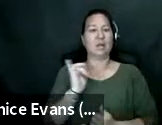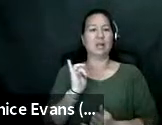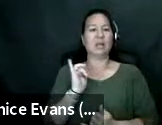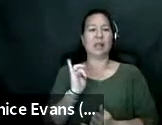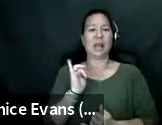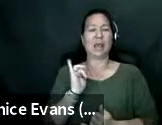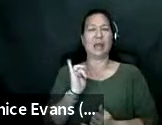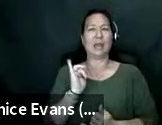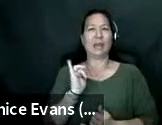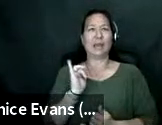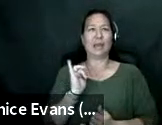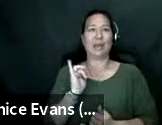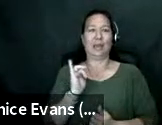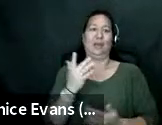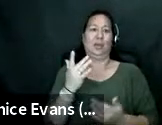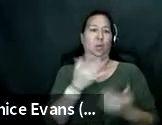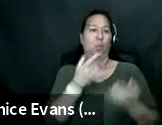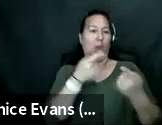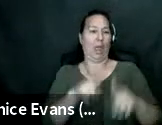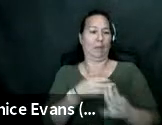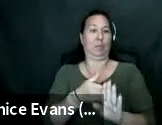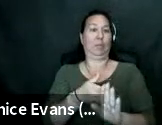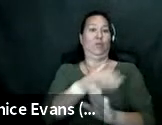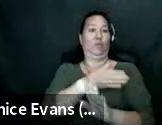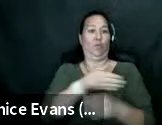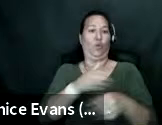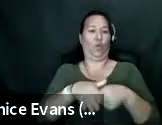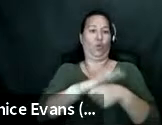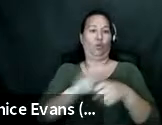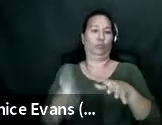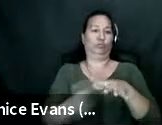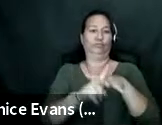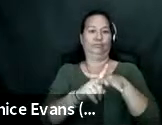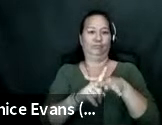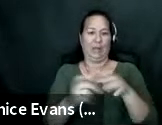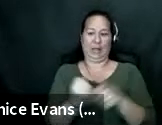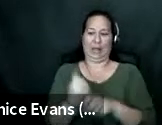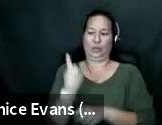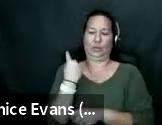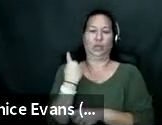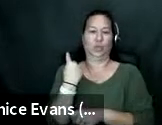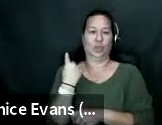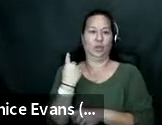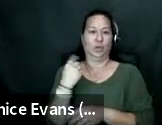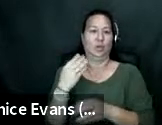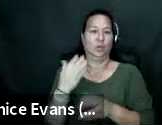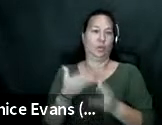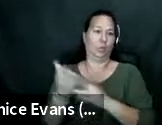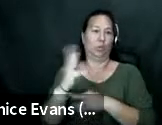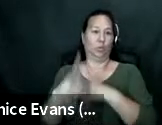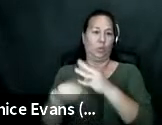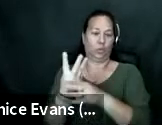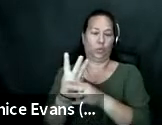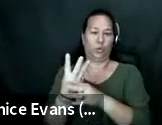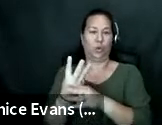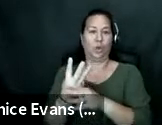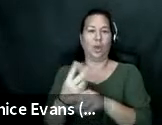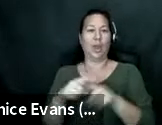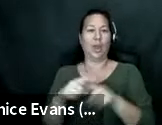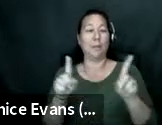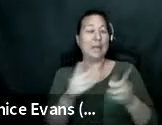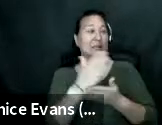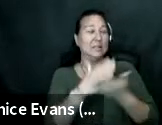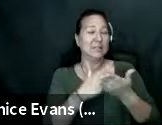started here in the world. But some workplaces and industries may continue to have specific